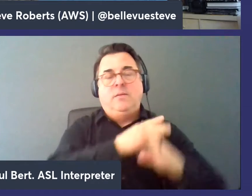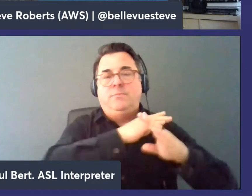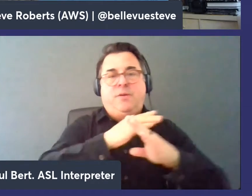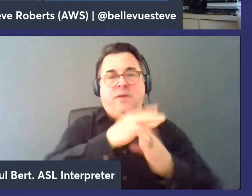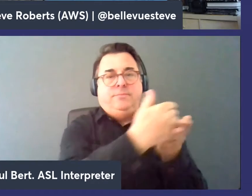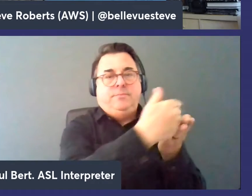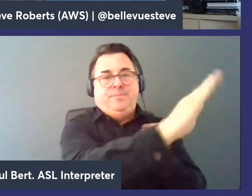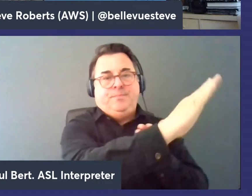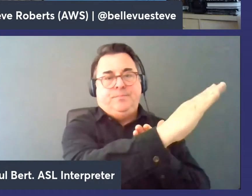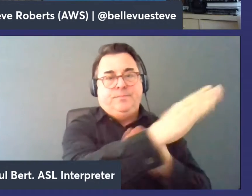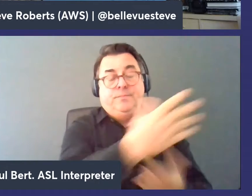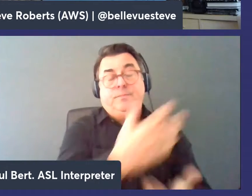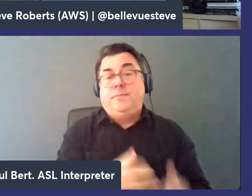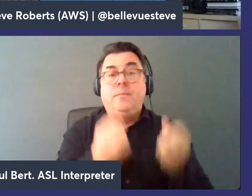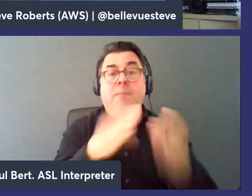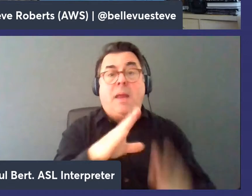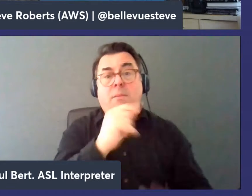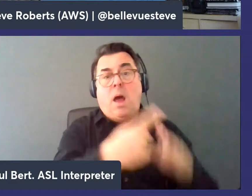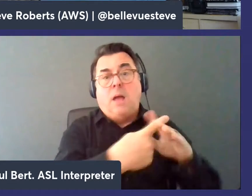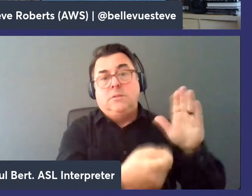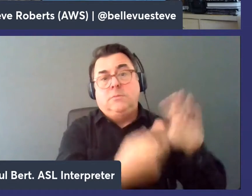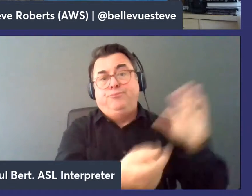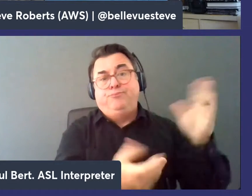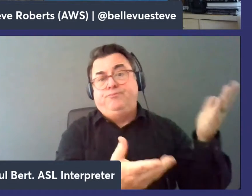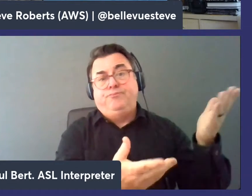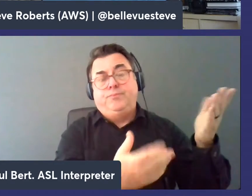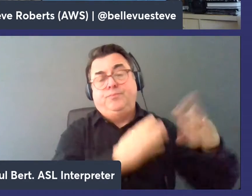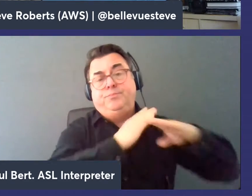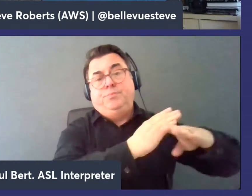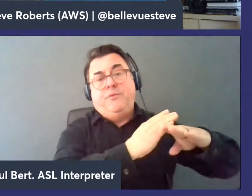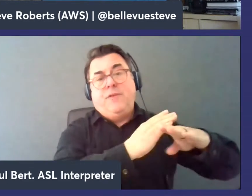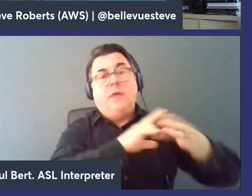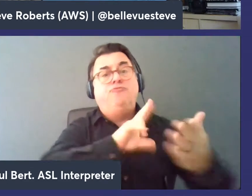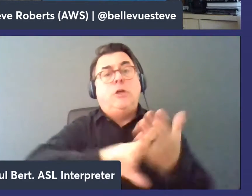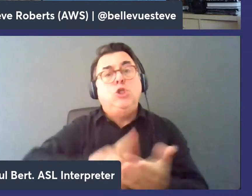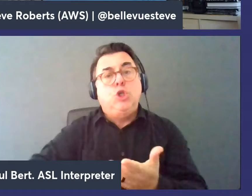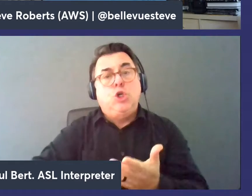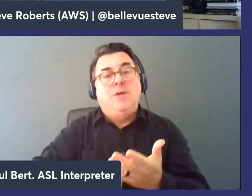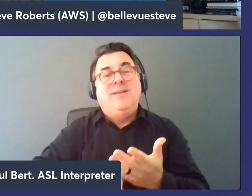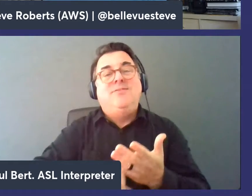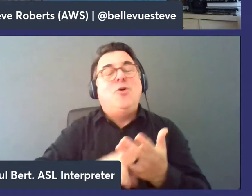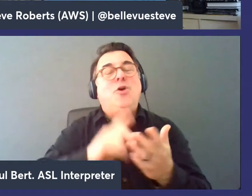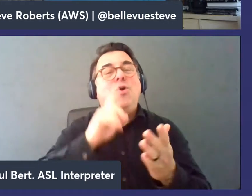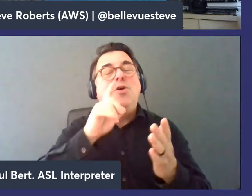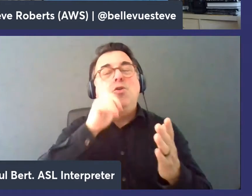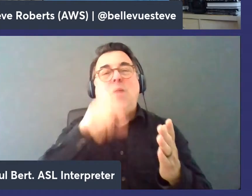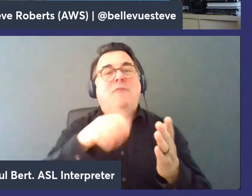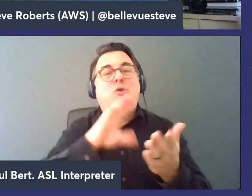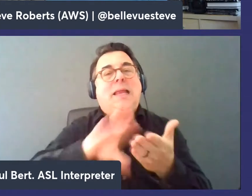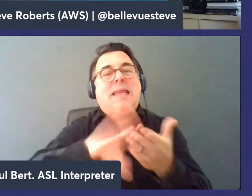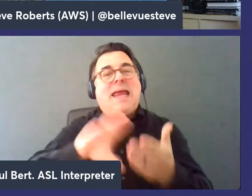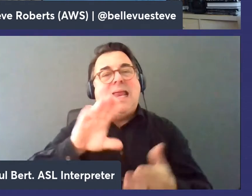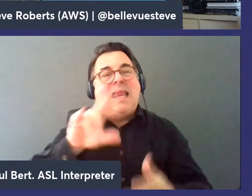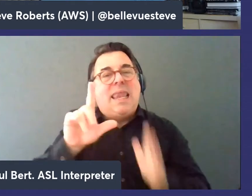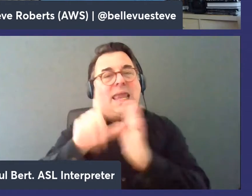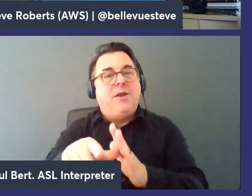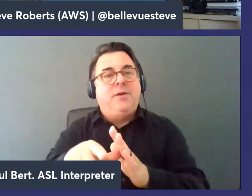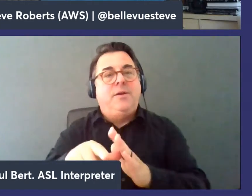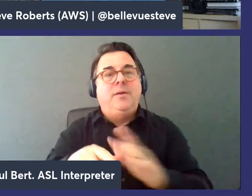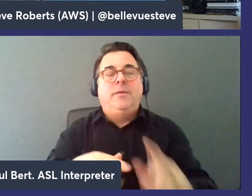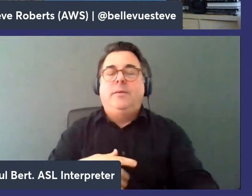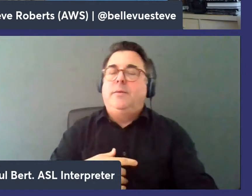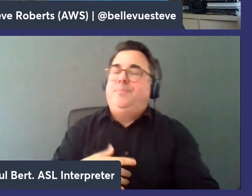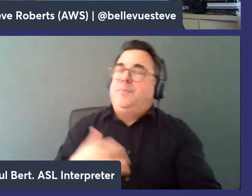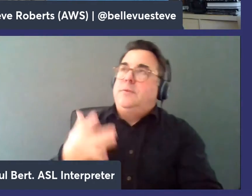will actually stop a lot of that bot traffic from ever registering on your Right. site. Yeah, and this is one of my favorite